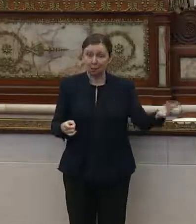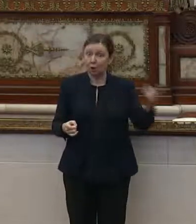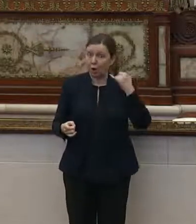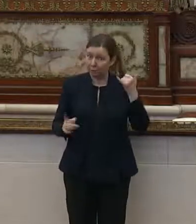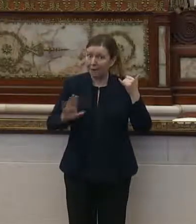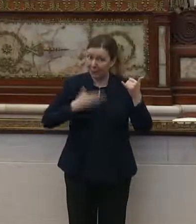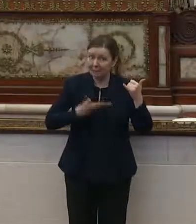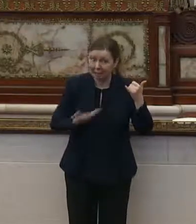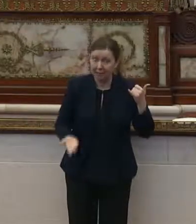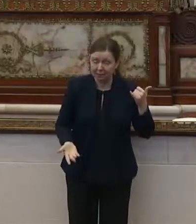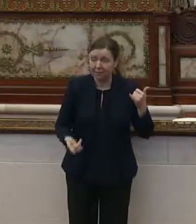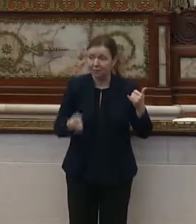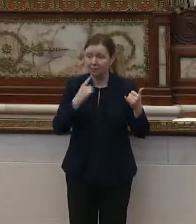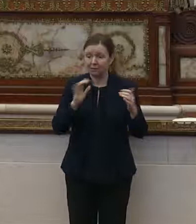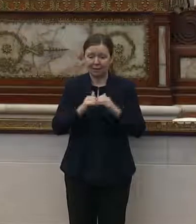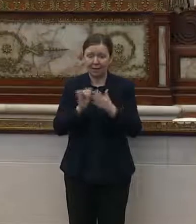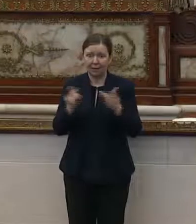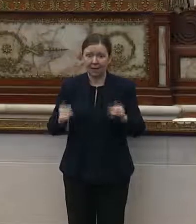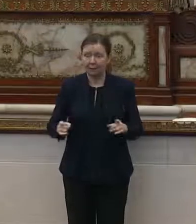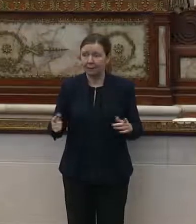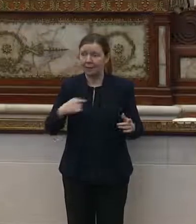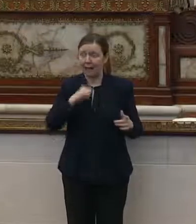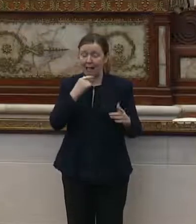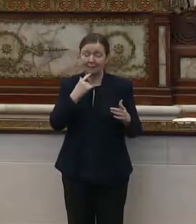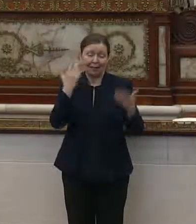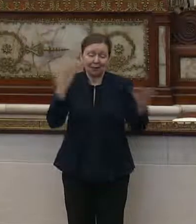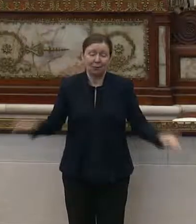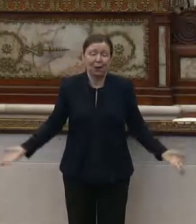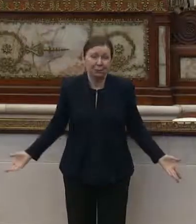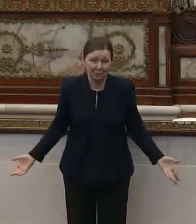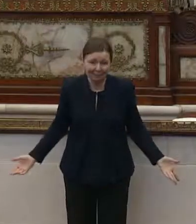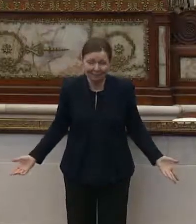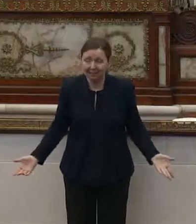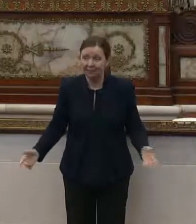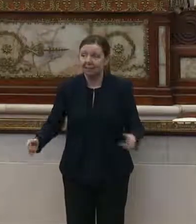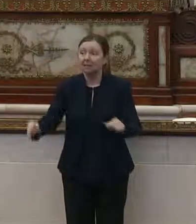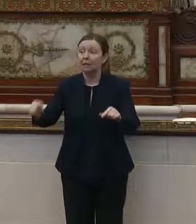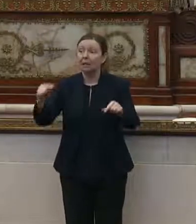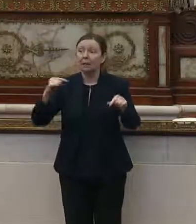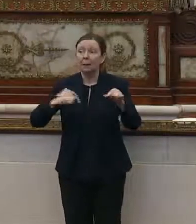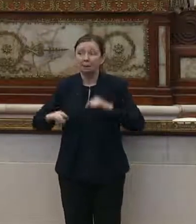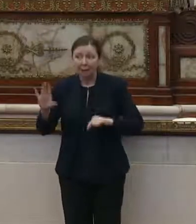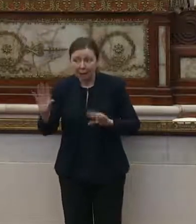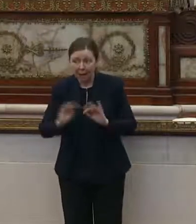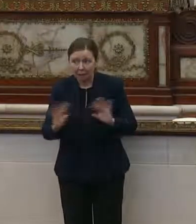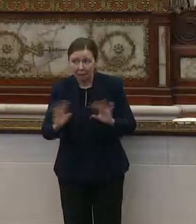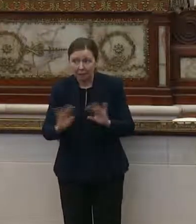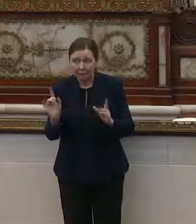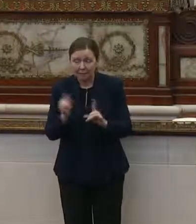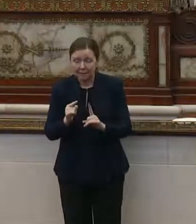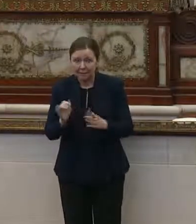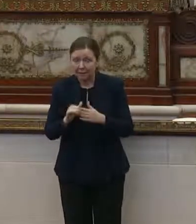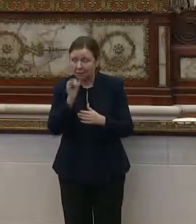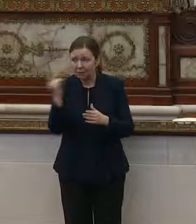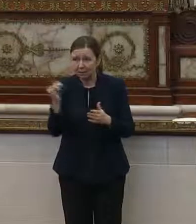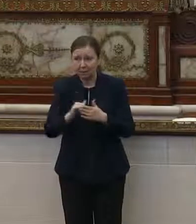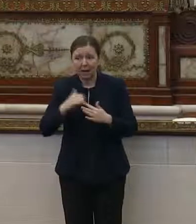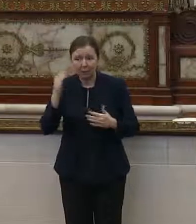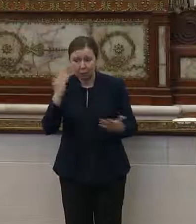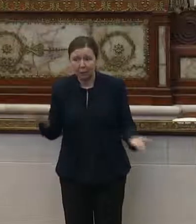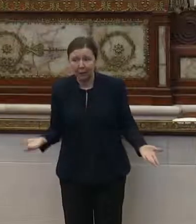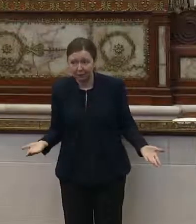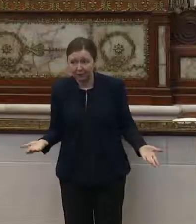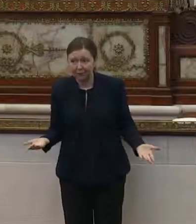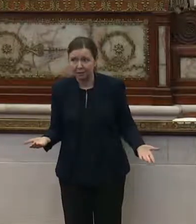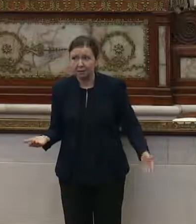upset. She said, how did this happen? I said, I don't know. Can you back up on that and provide some clarity and detail? That wasn't something I was